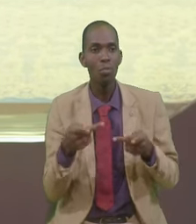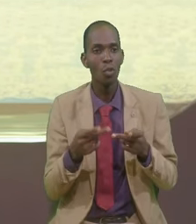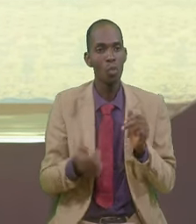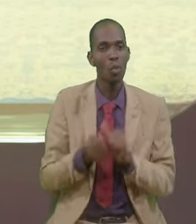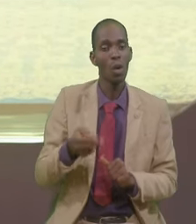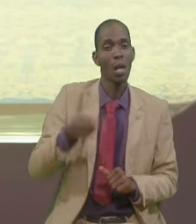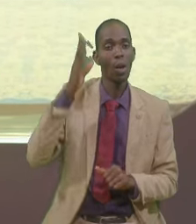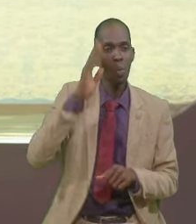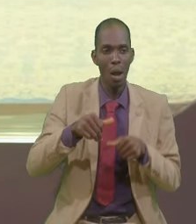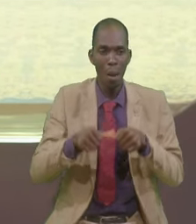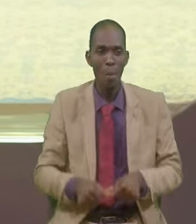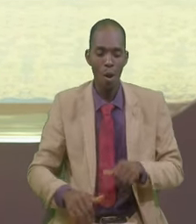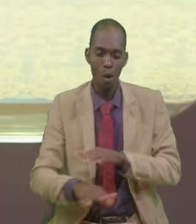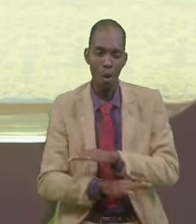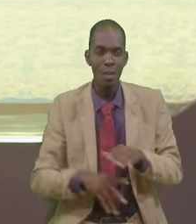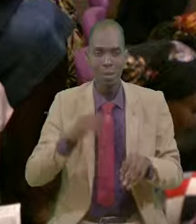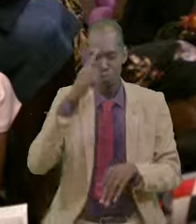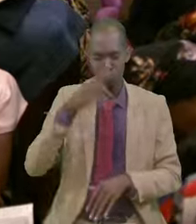the shadow of the...